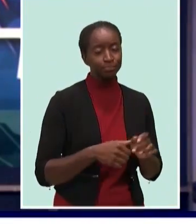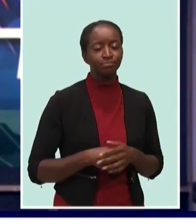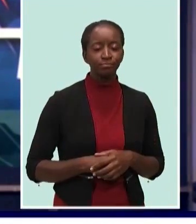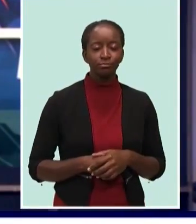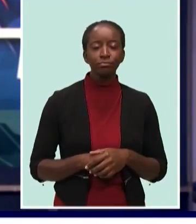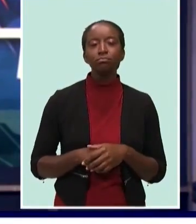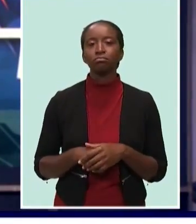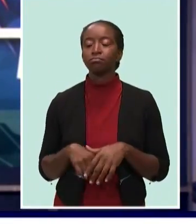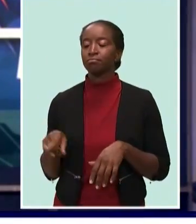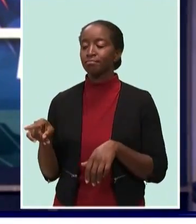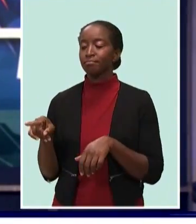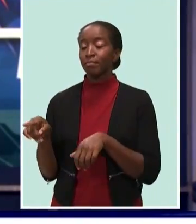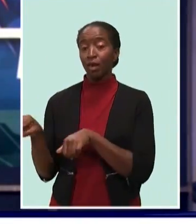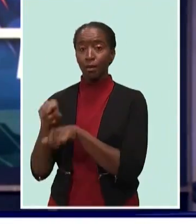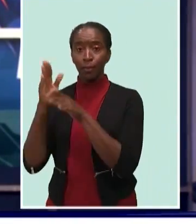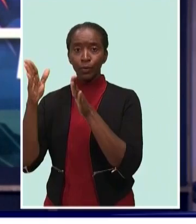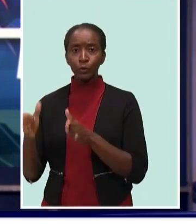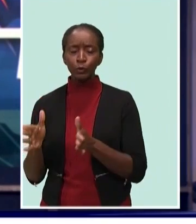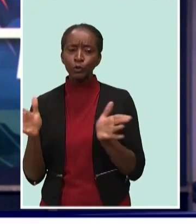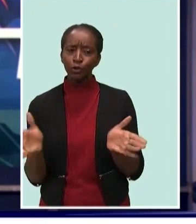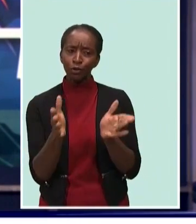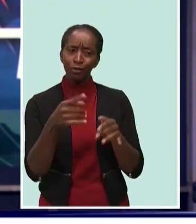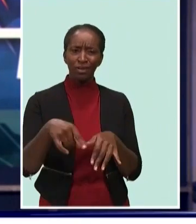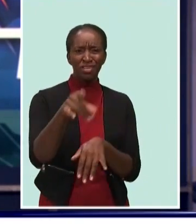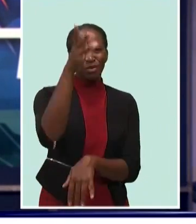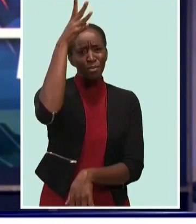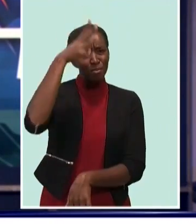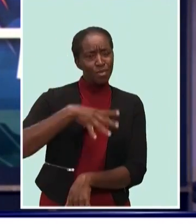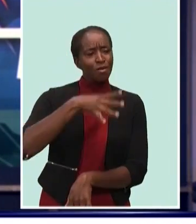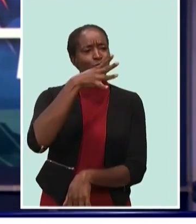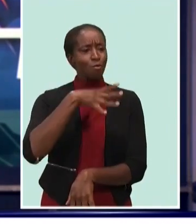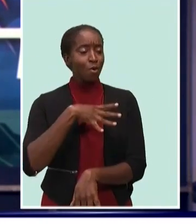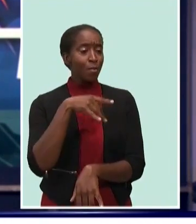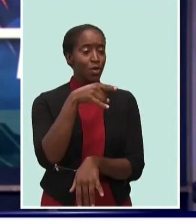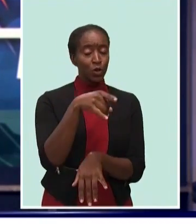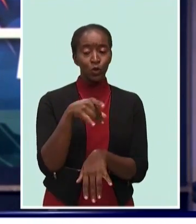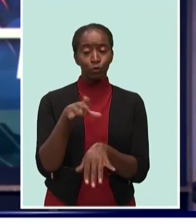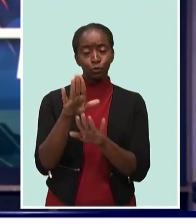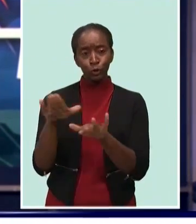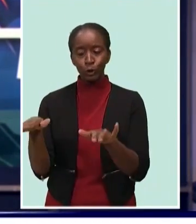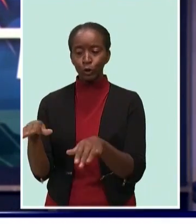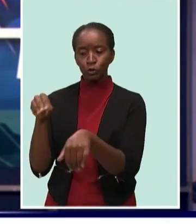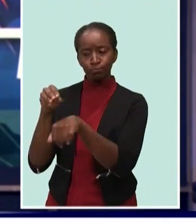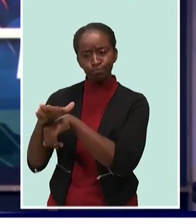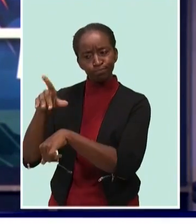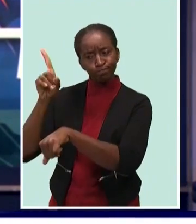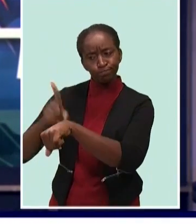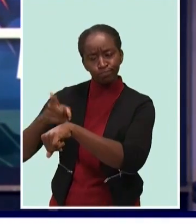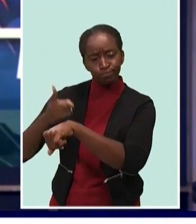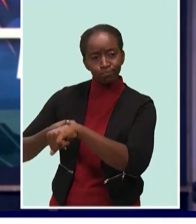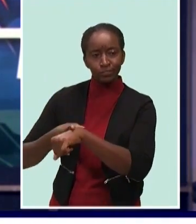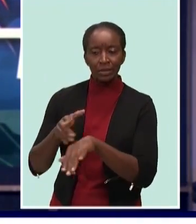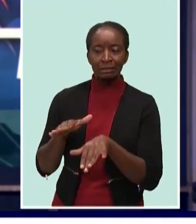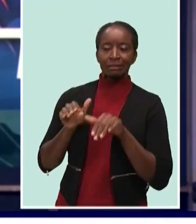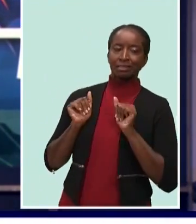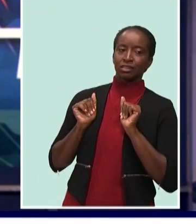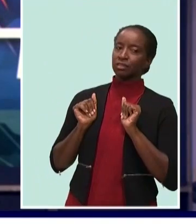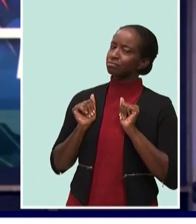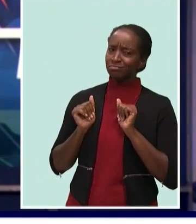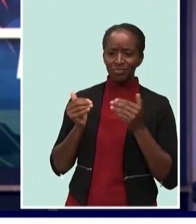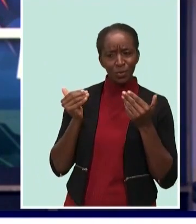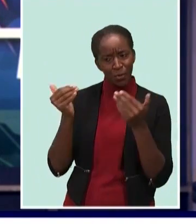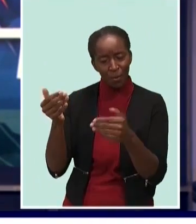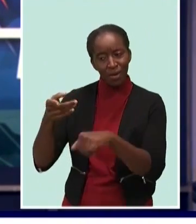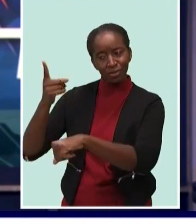telling adults not to be afraid to put children on the right track, even if it means a verbal confrontation with them. Minister of